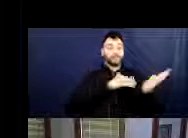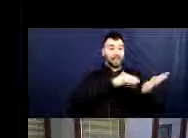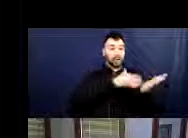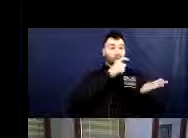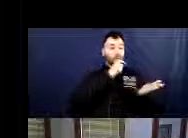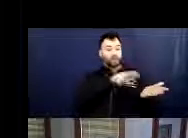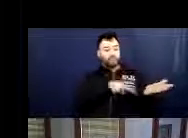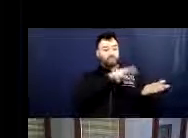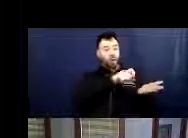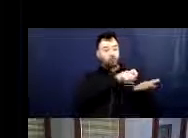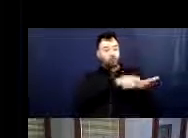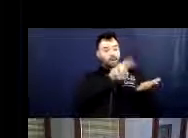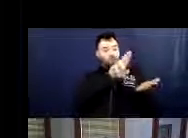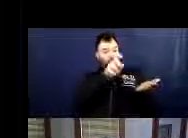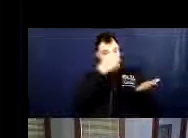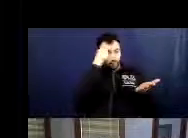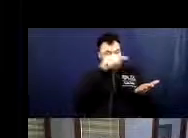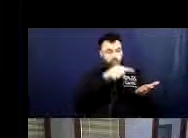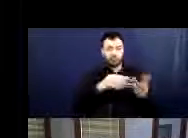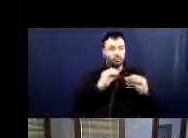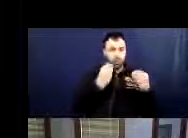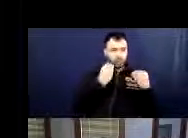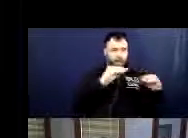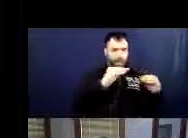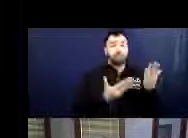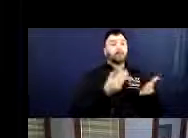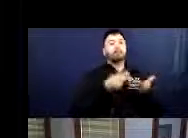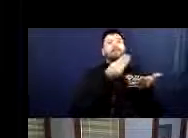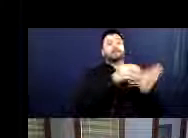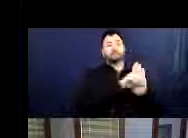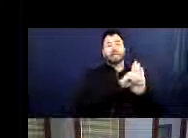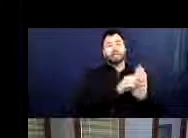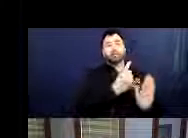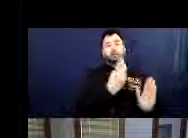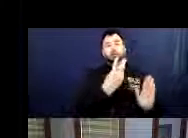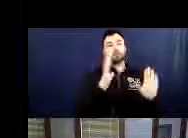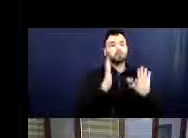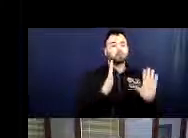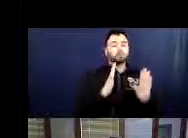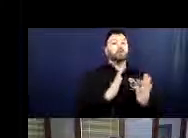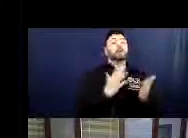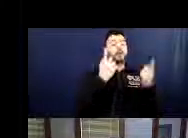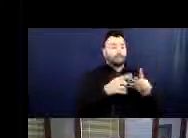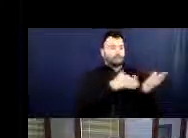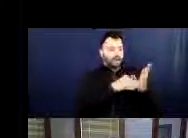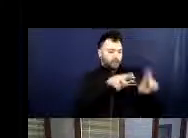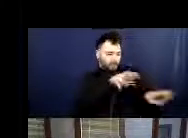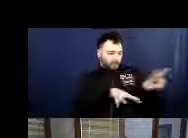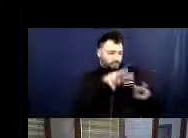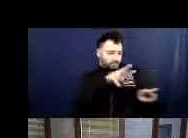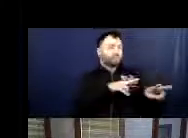you some samples occasionally, but they won't sell anything. They rarely do anyway. And then the pharmacist actually fills the